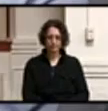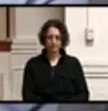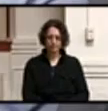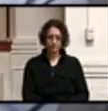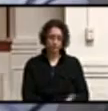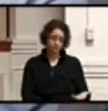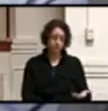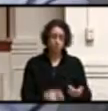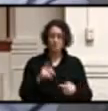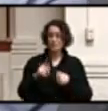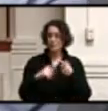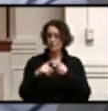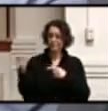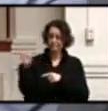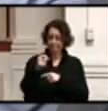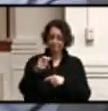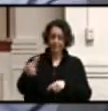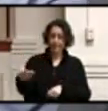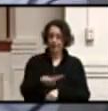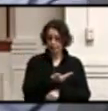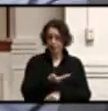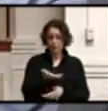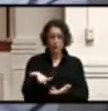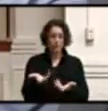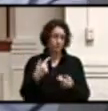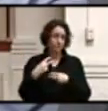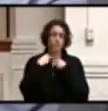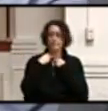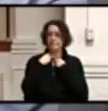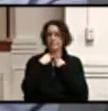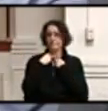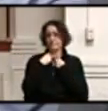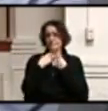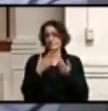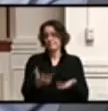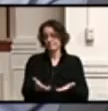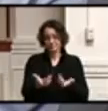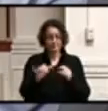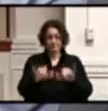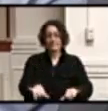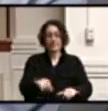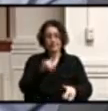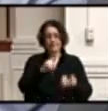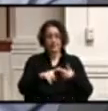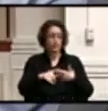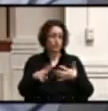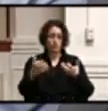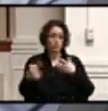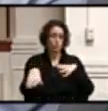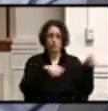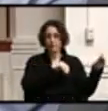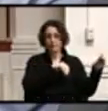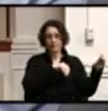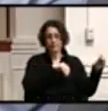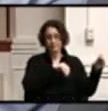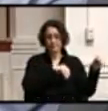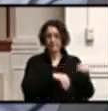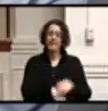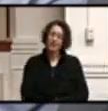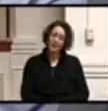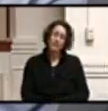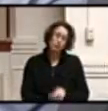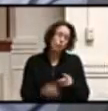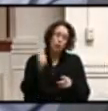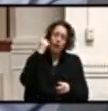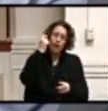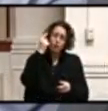much it. They're there until they don't want to be there anymore. And it's very difficult to reduce force or change a system